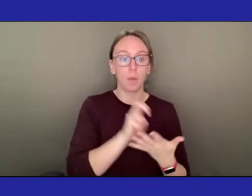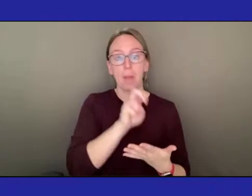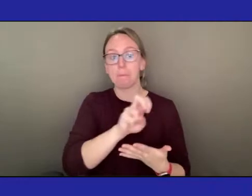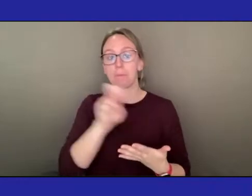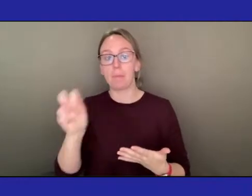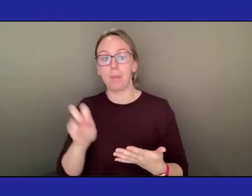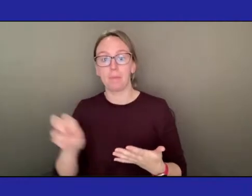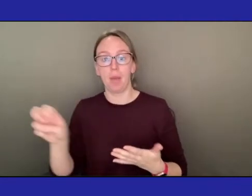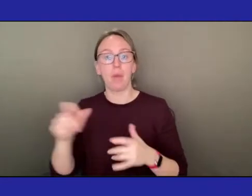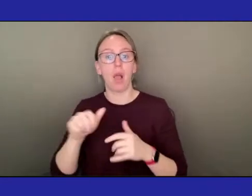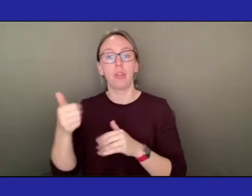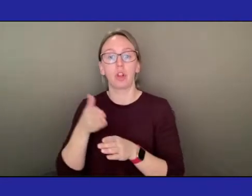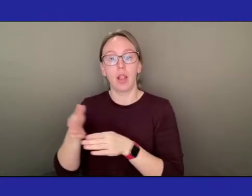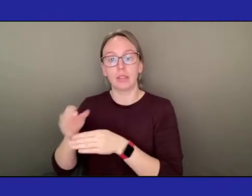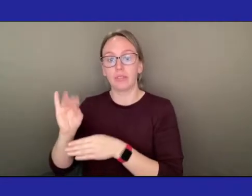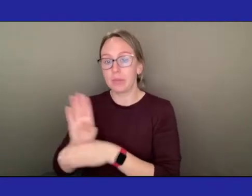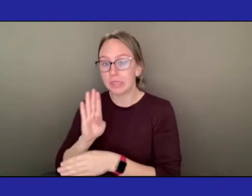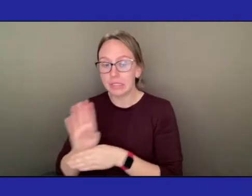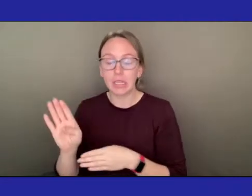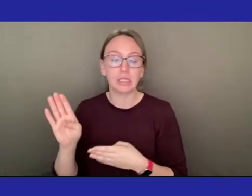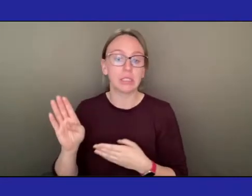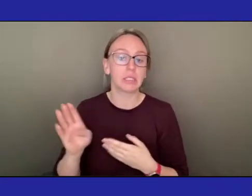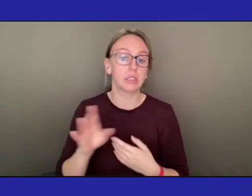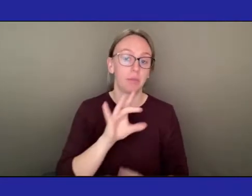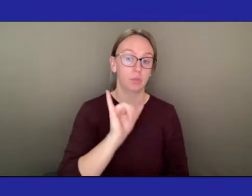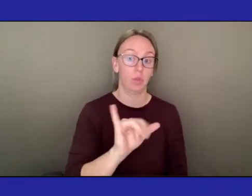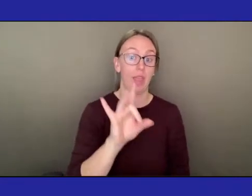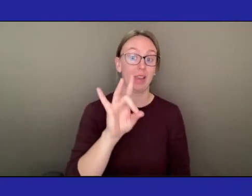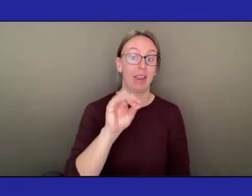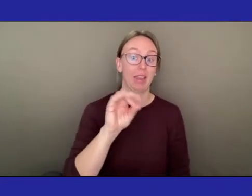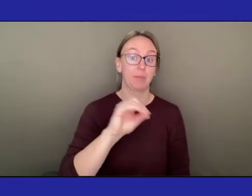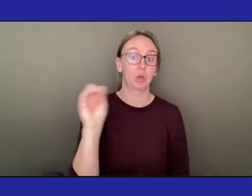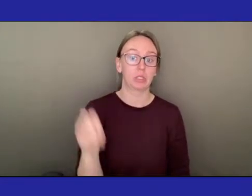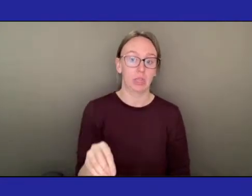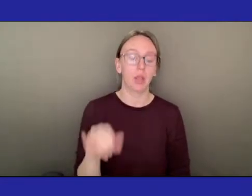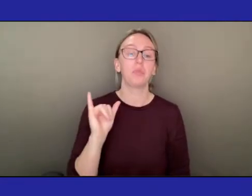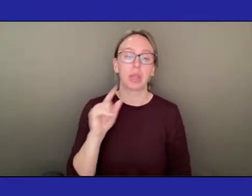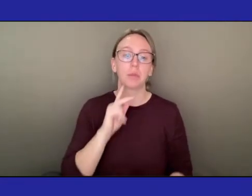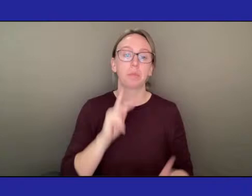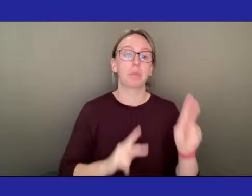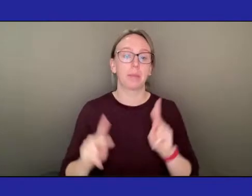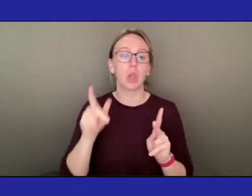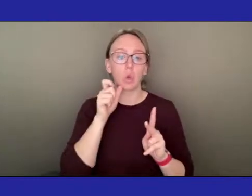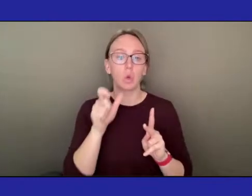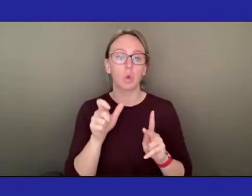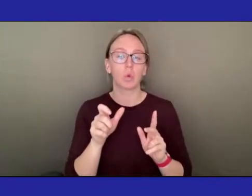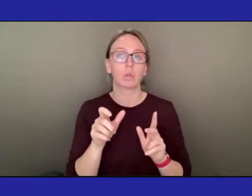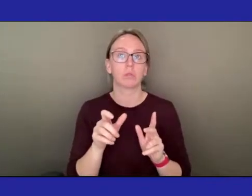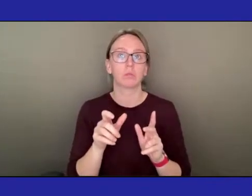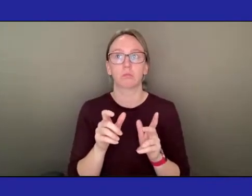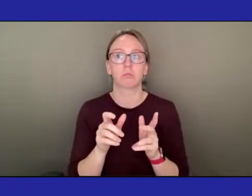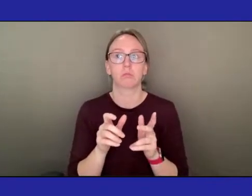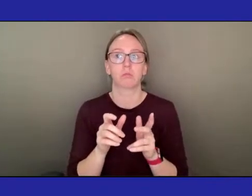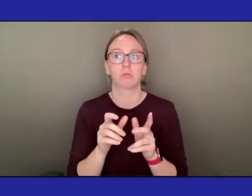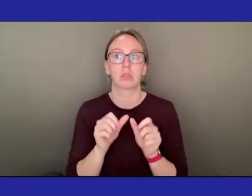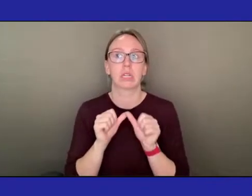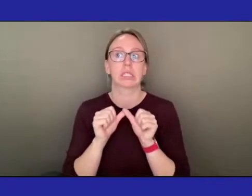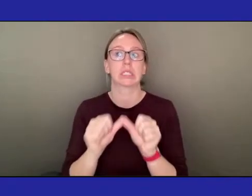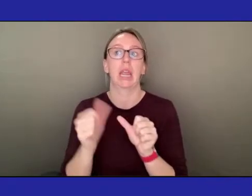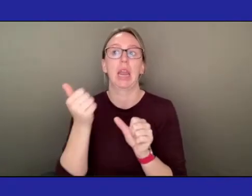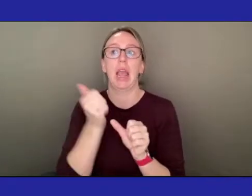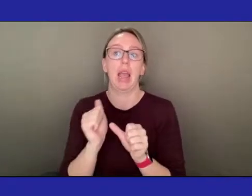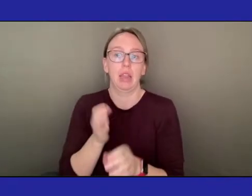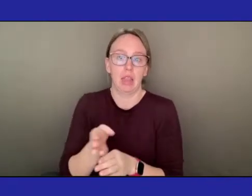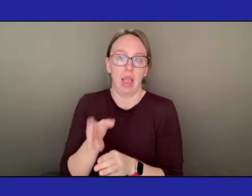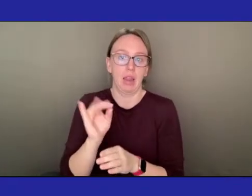business. So the 80% is people who stayed somewhere in any kind of line of business within the